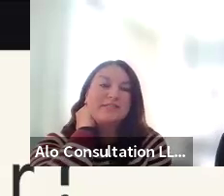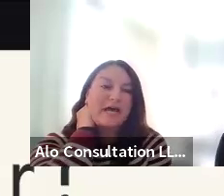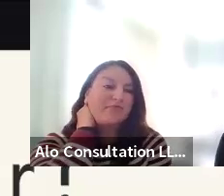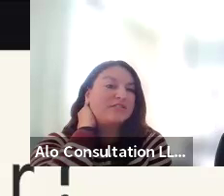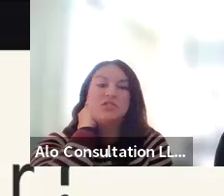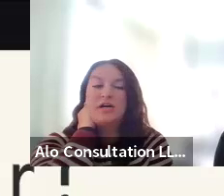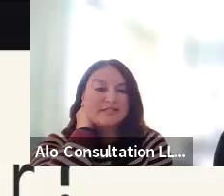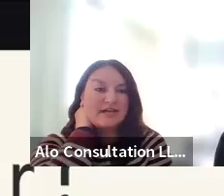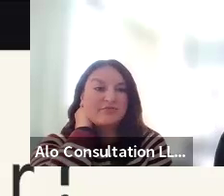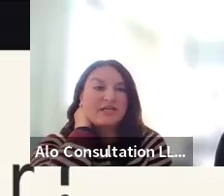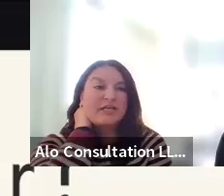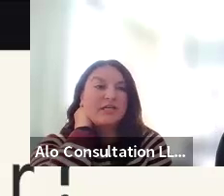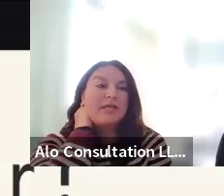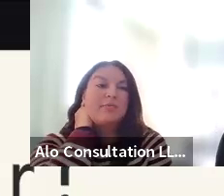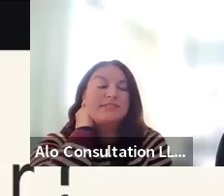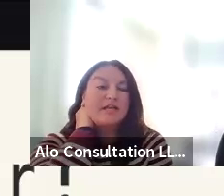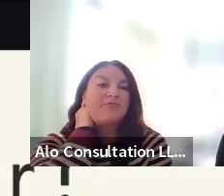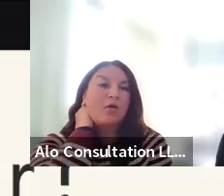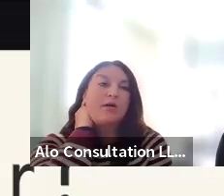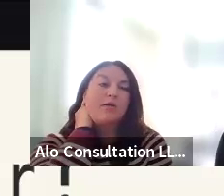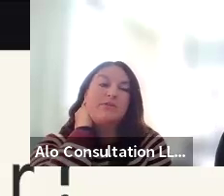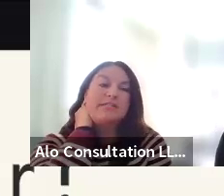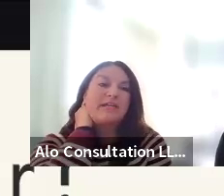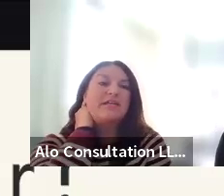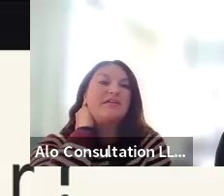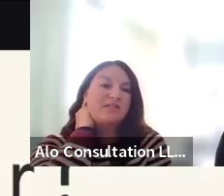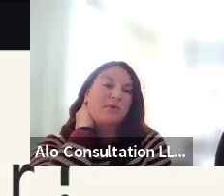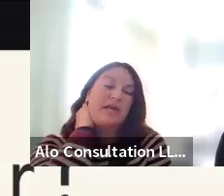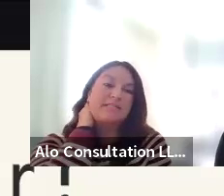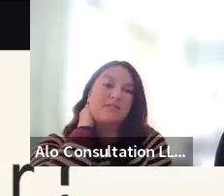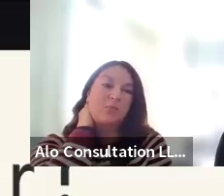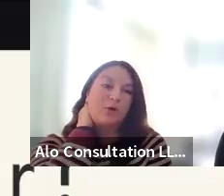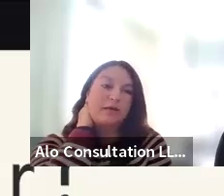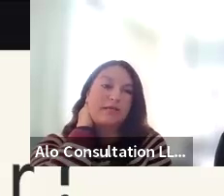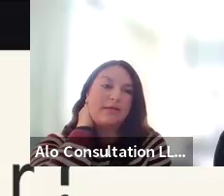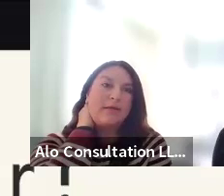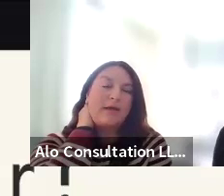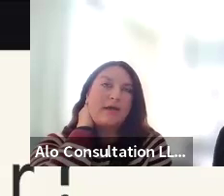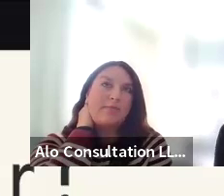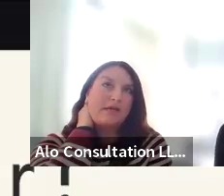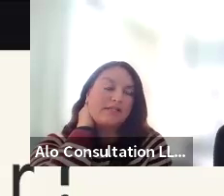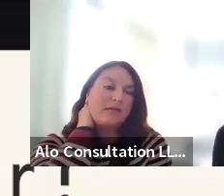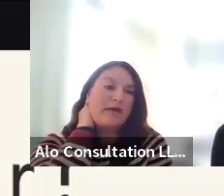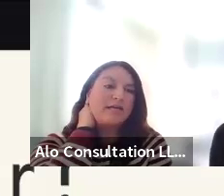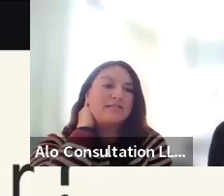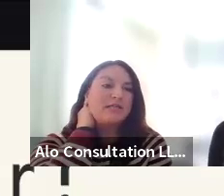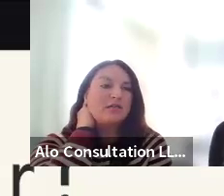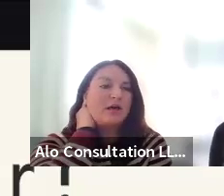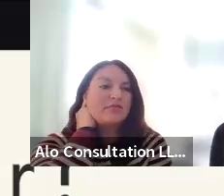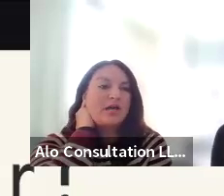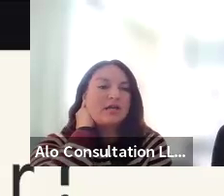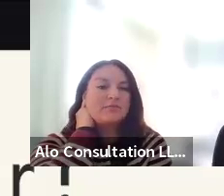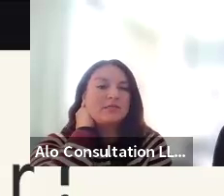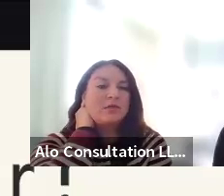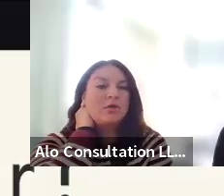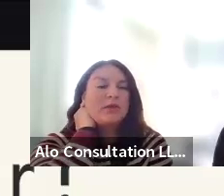registration around staff. This is not a staff training, but staff are welcome to attend if someone has a support need. Because of capacity, a